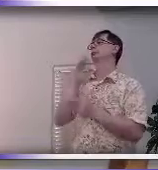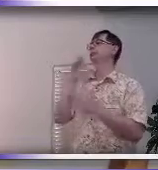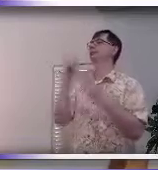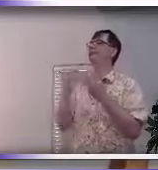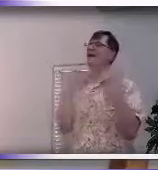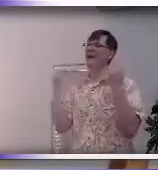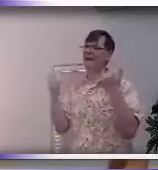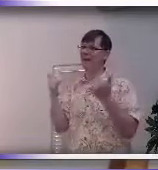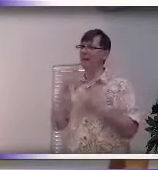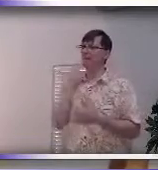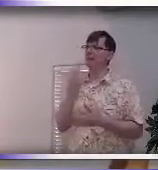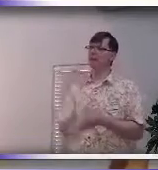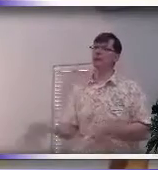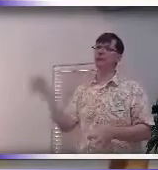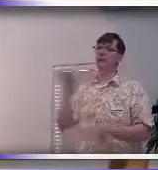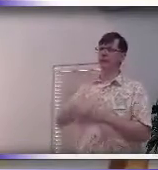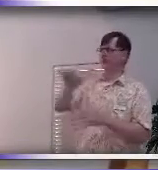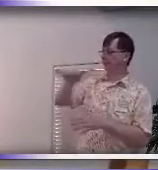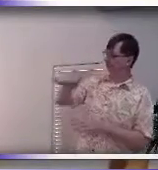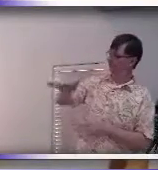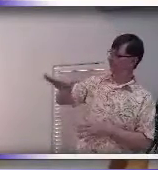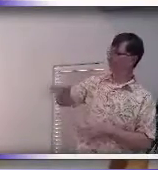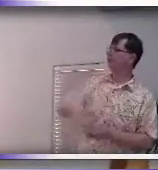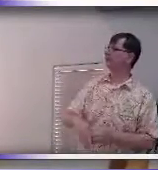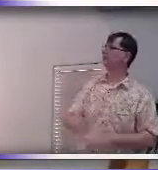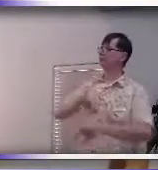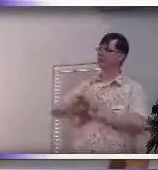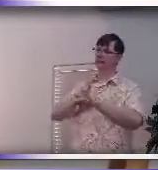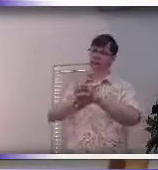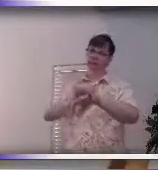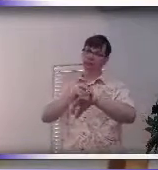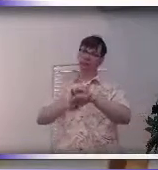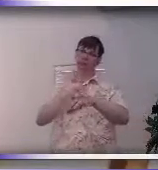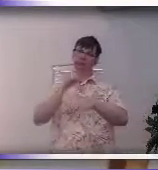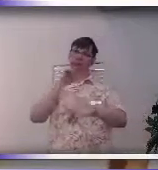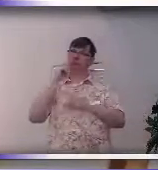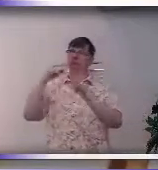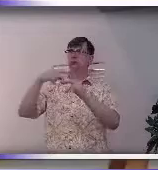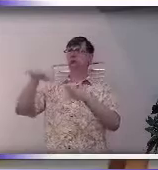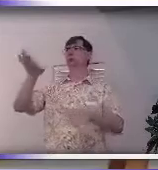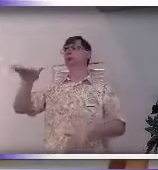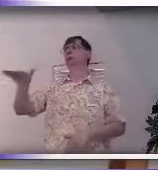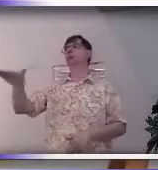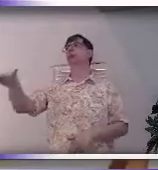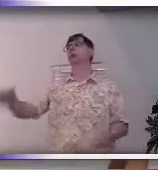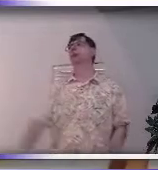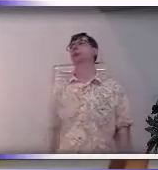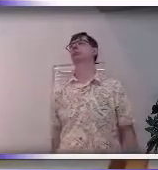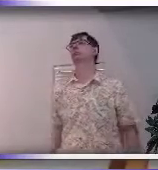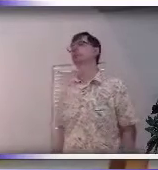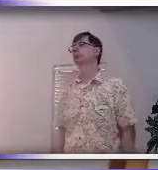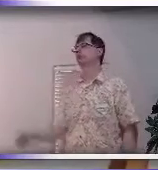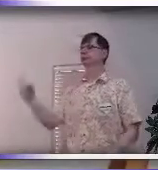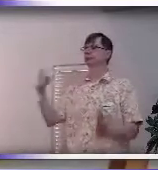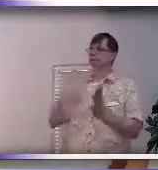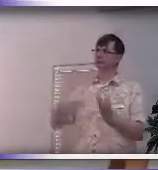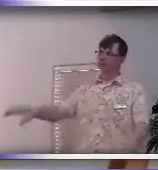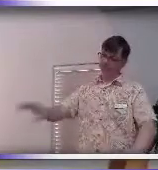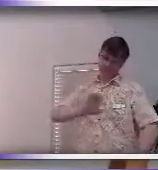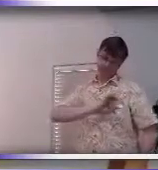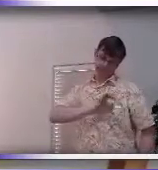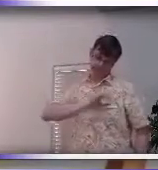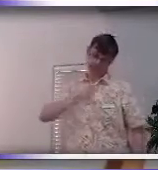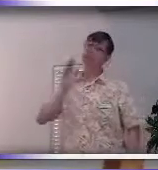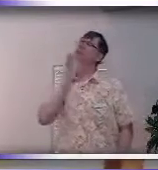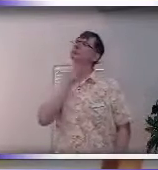animal, a foster kid, a naturally born to you child, there is a commitment